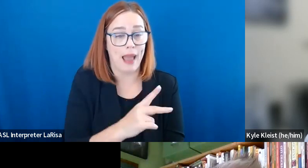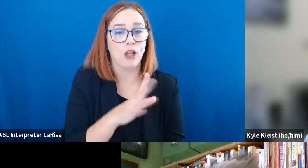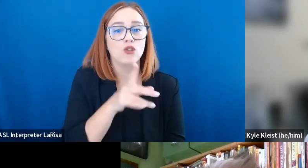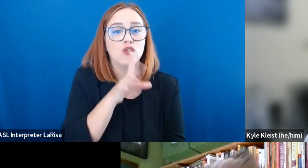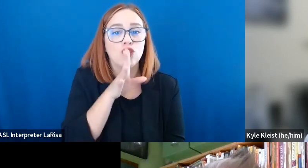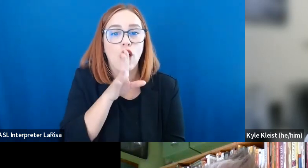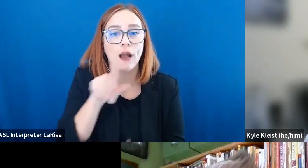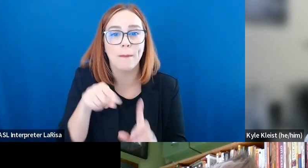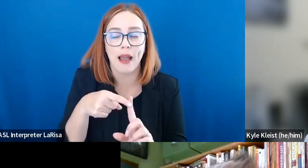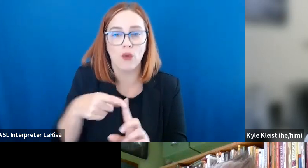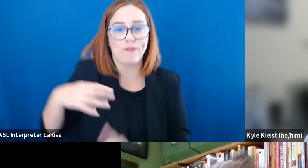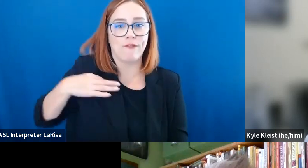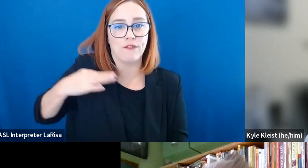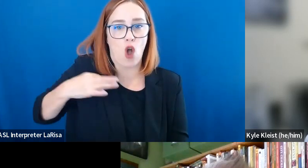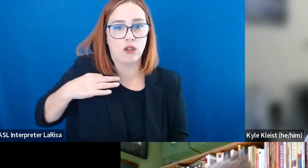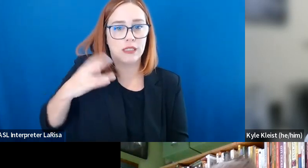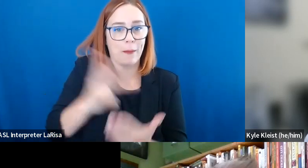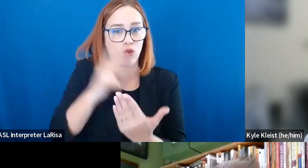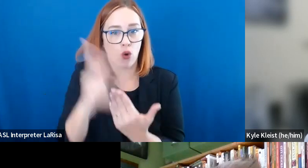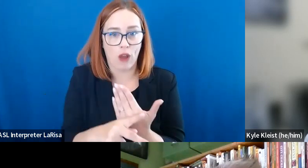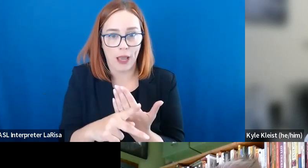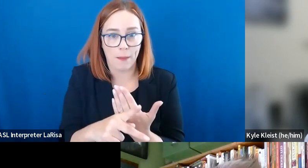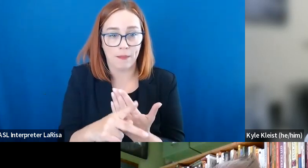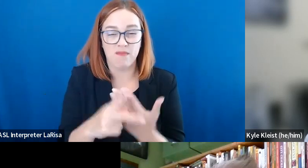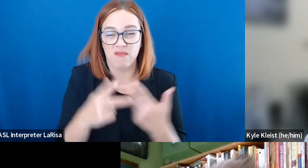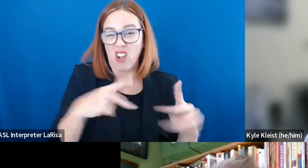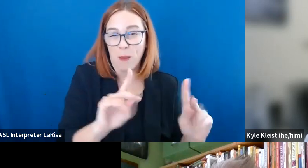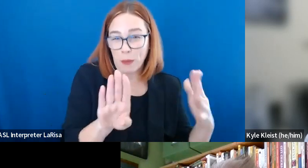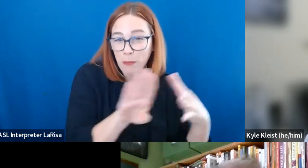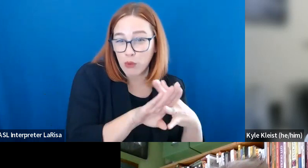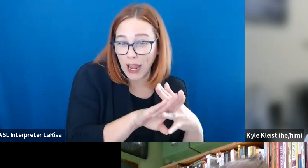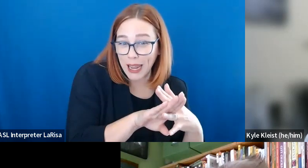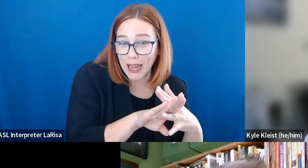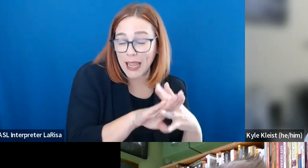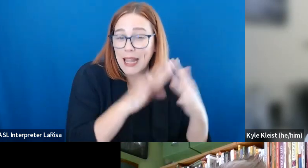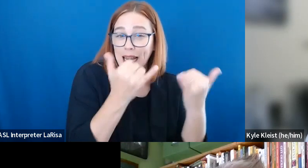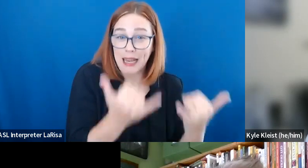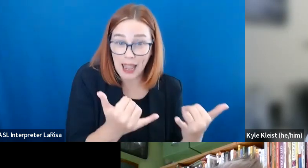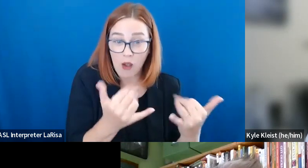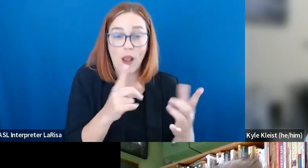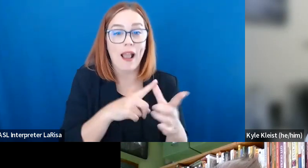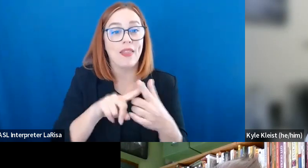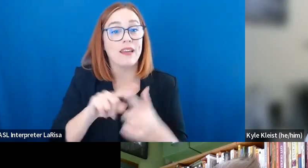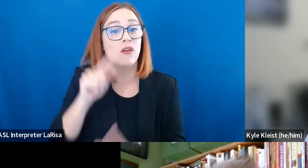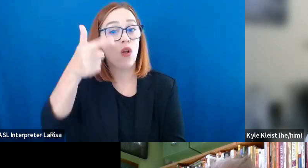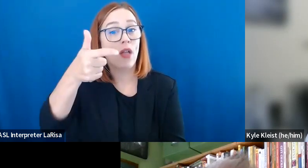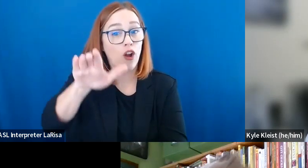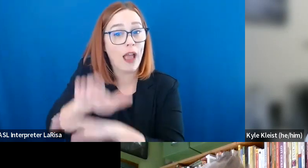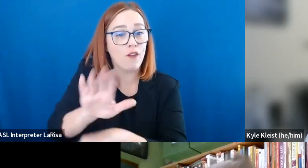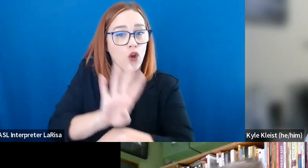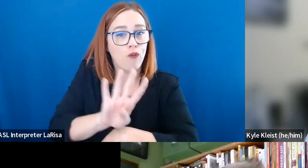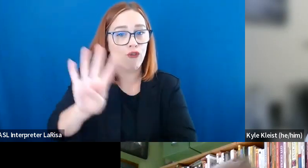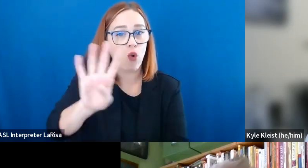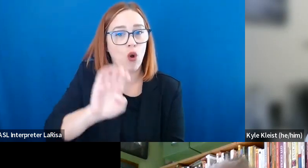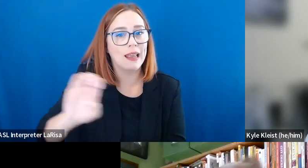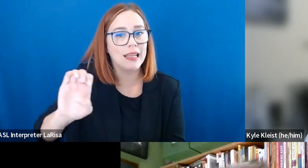so an opportunity to take a break. And then later this afternoon at 4 o'clock Eastern, it's a wrap up